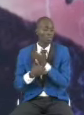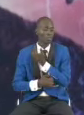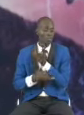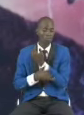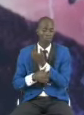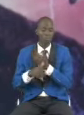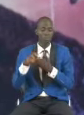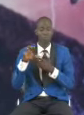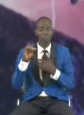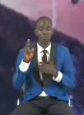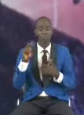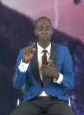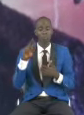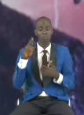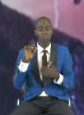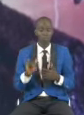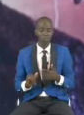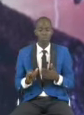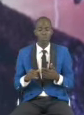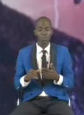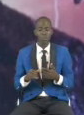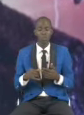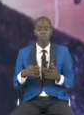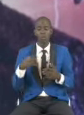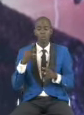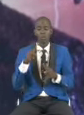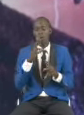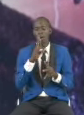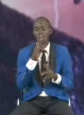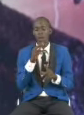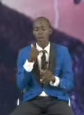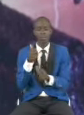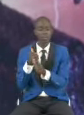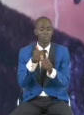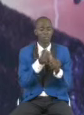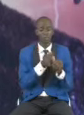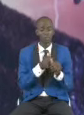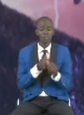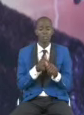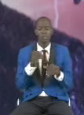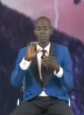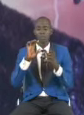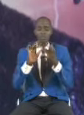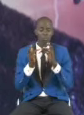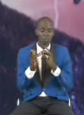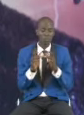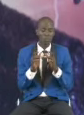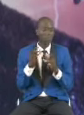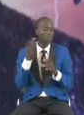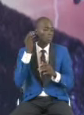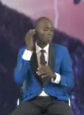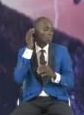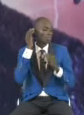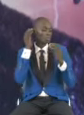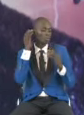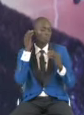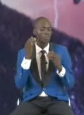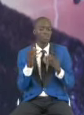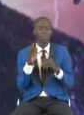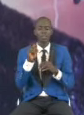those who are by themselves, social media, radio, television,